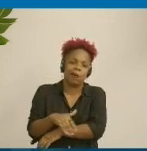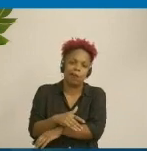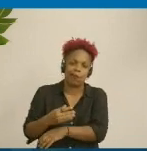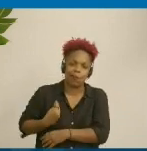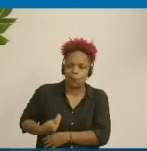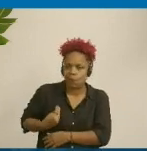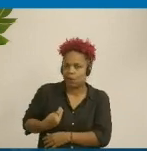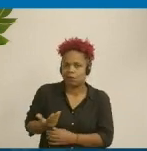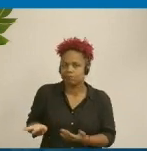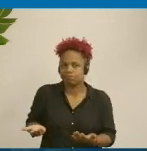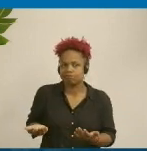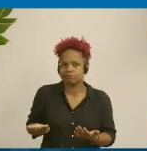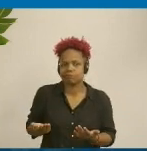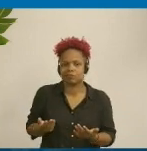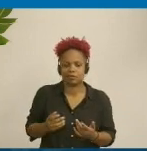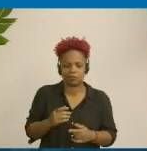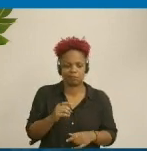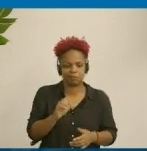thought that,